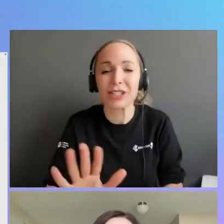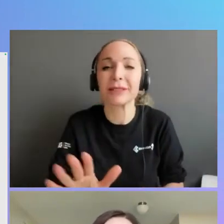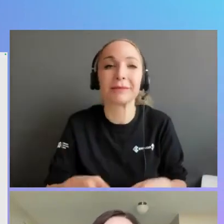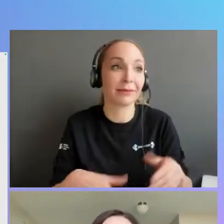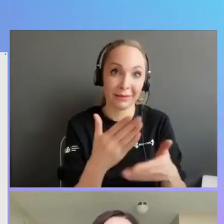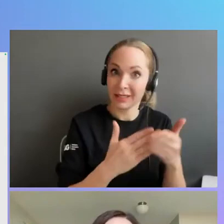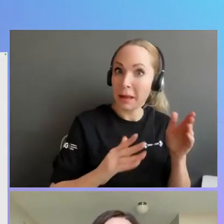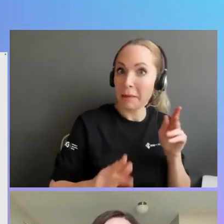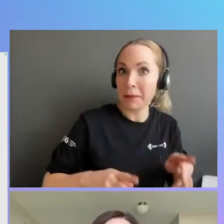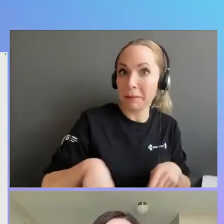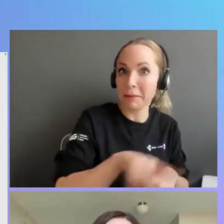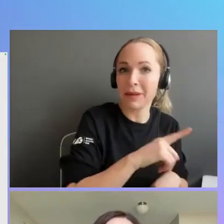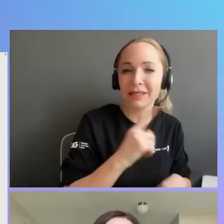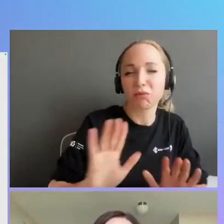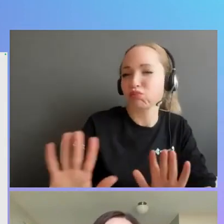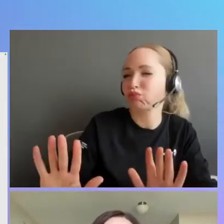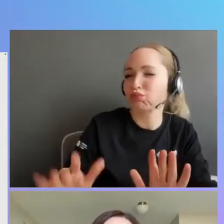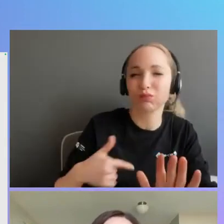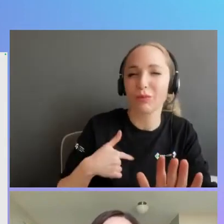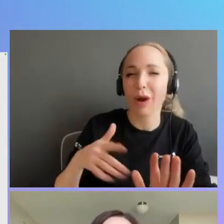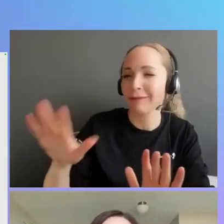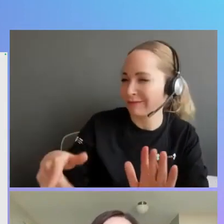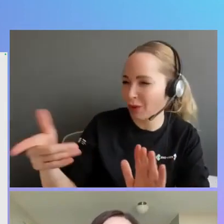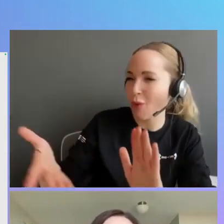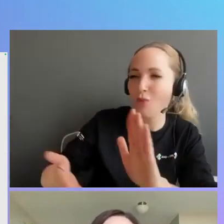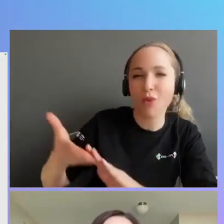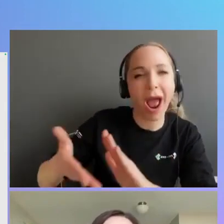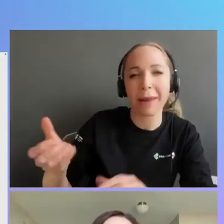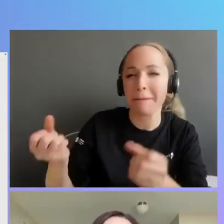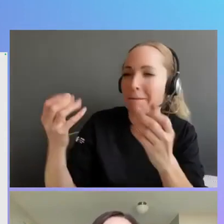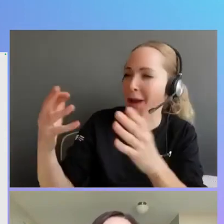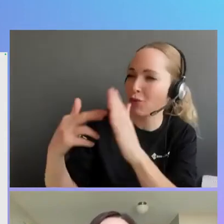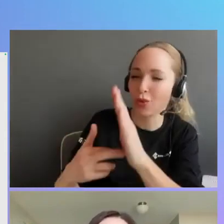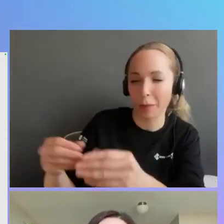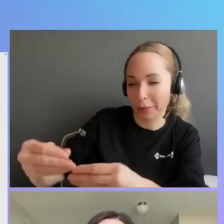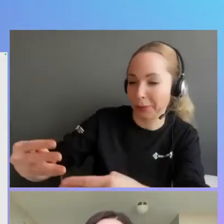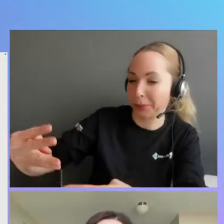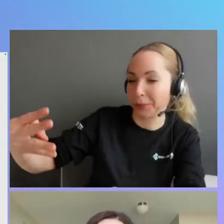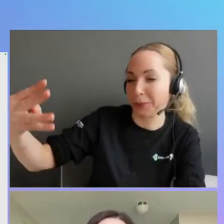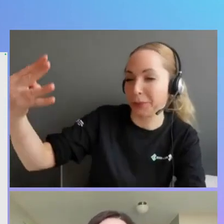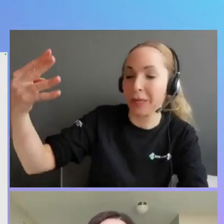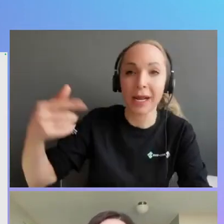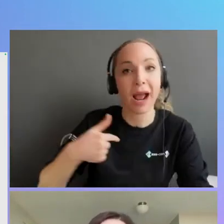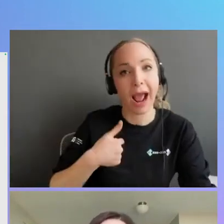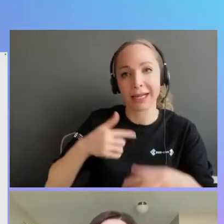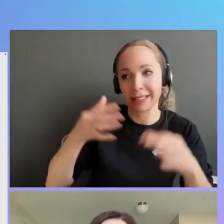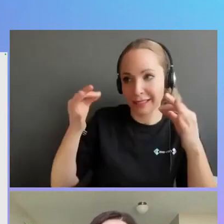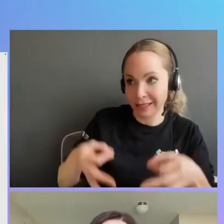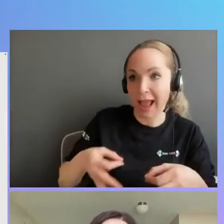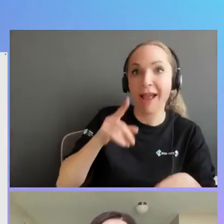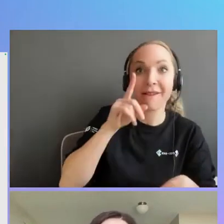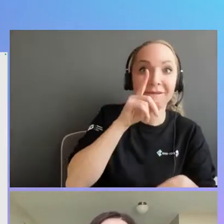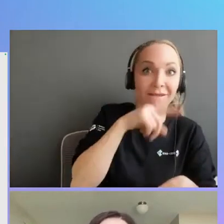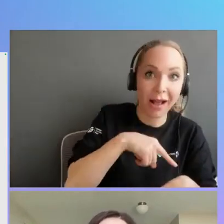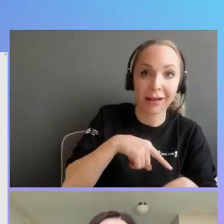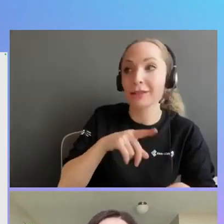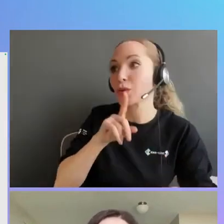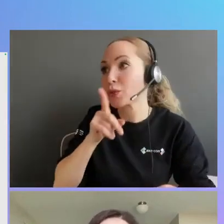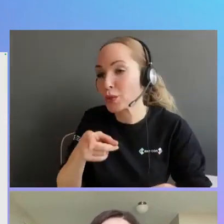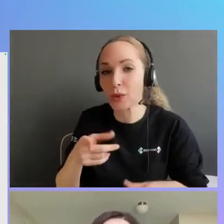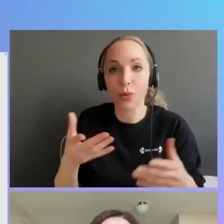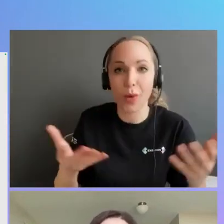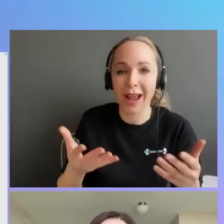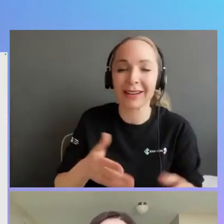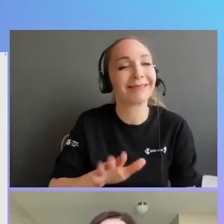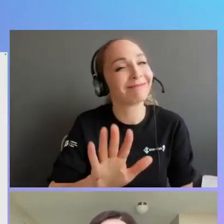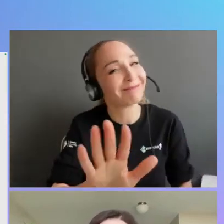and I'll look through the results and decide what is a false positive and what isn't. If you're in that camp, the one thing that can be tricky is if you're not an